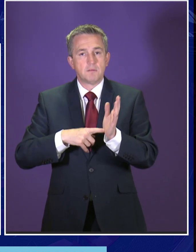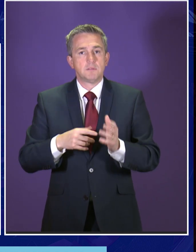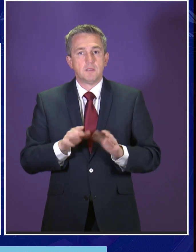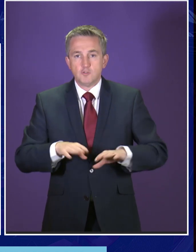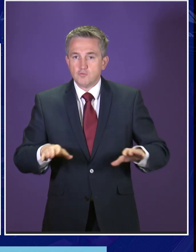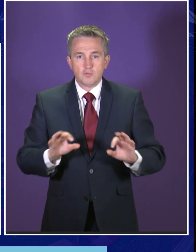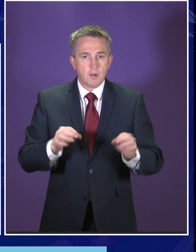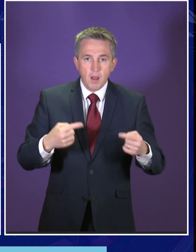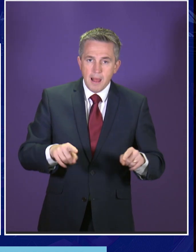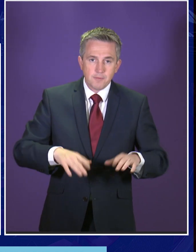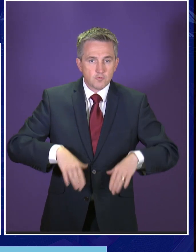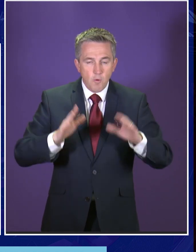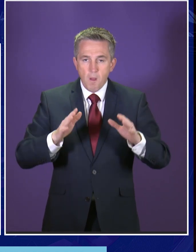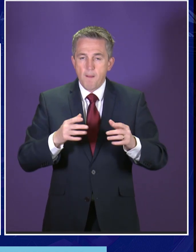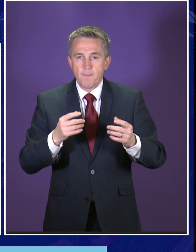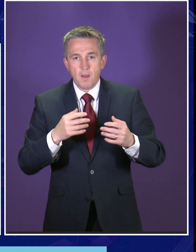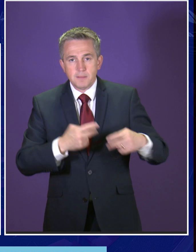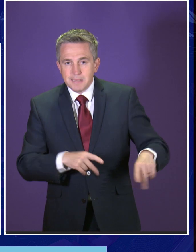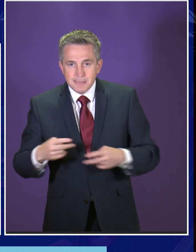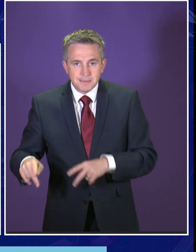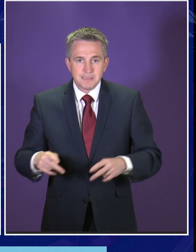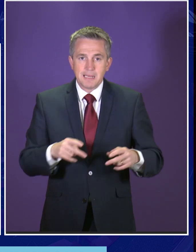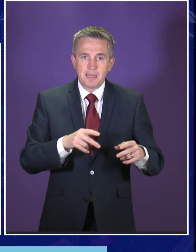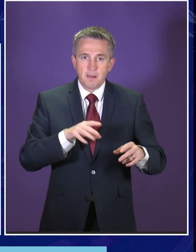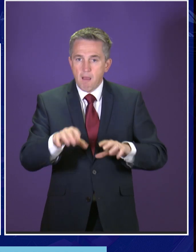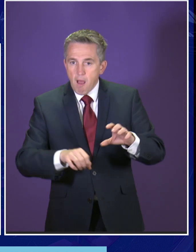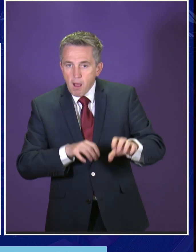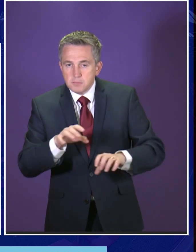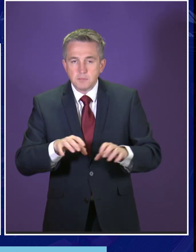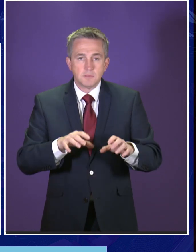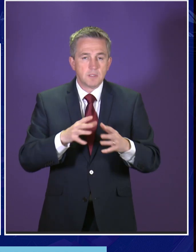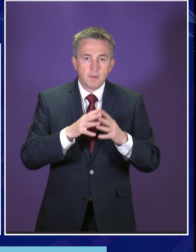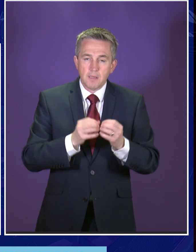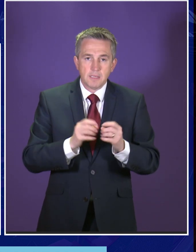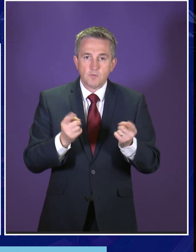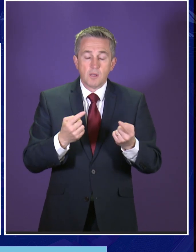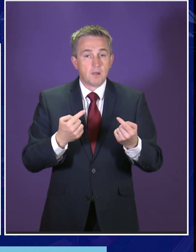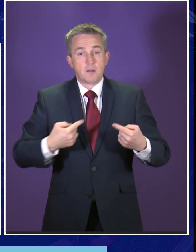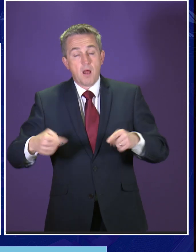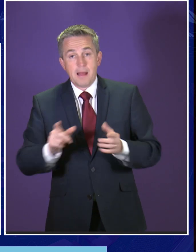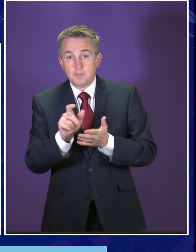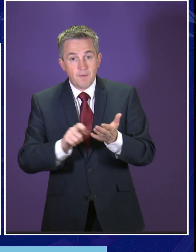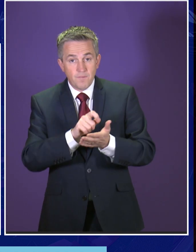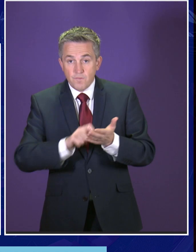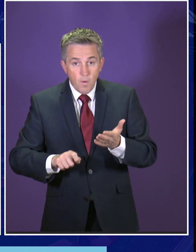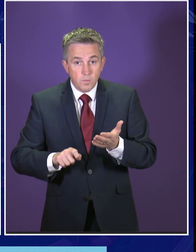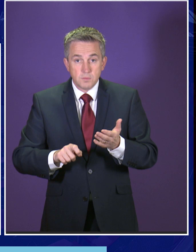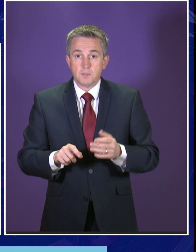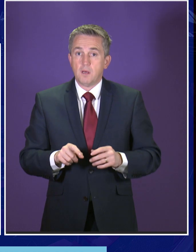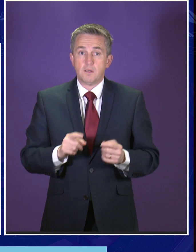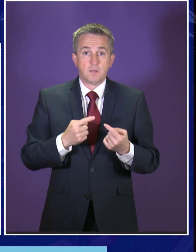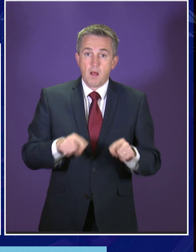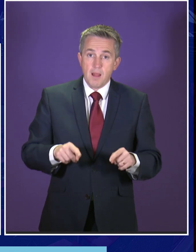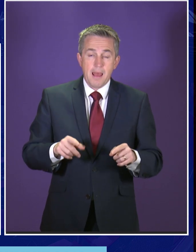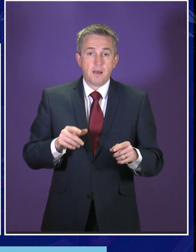forbidden to speak languages and dances and hunt, and had to survive on government rations. In most cases, couldn't vote, and of course couldn't enter into